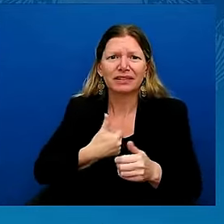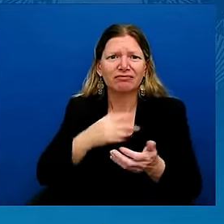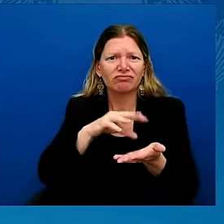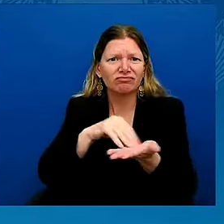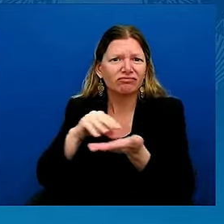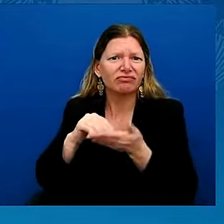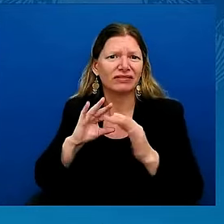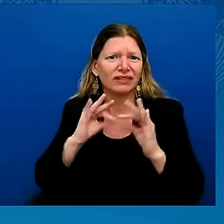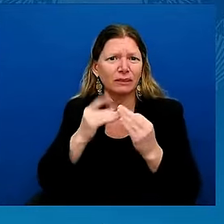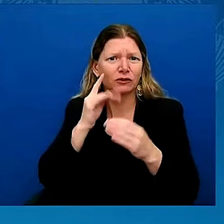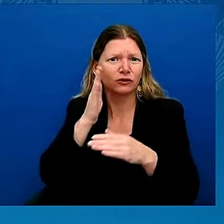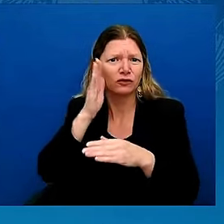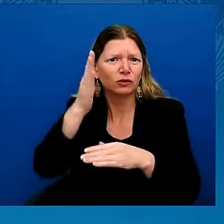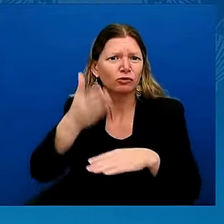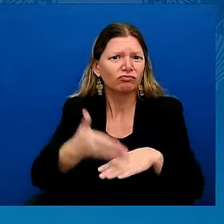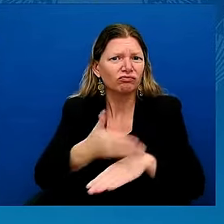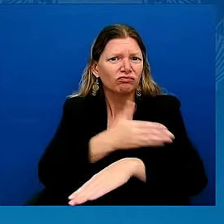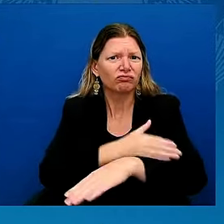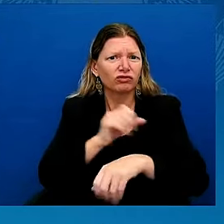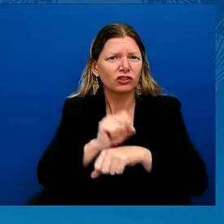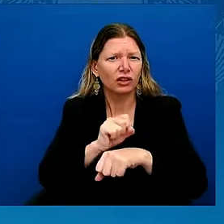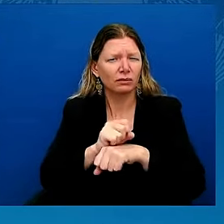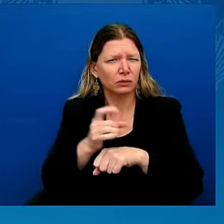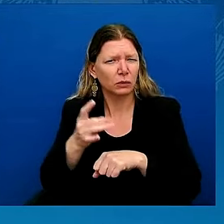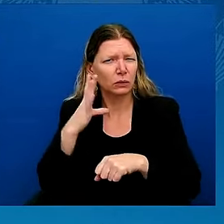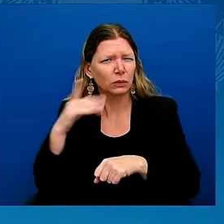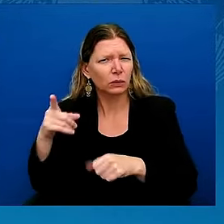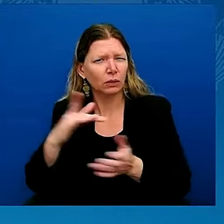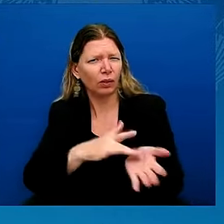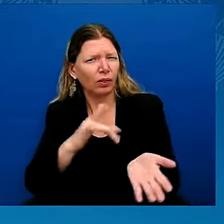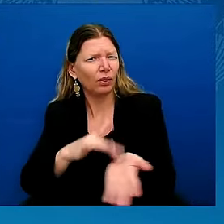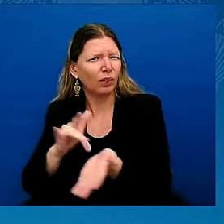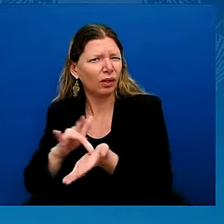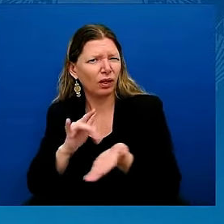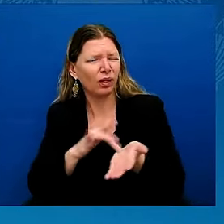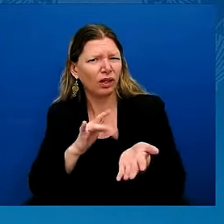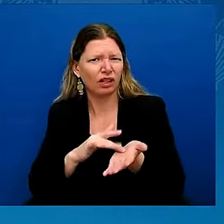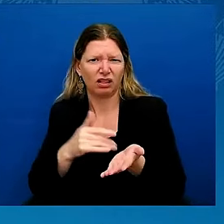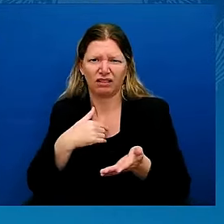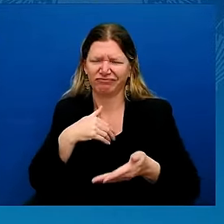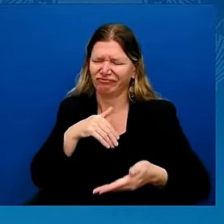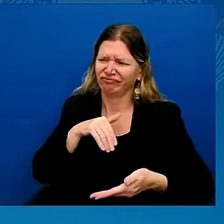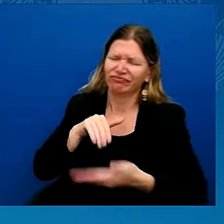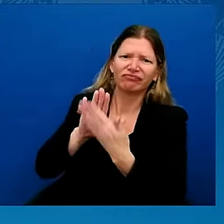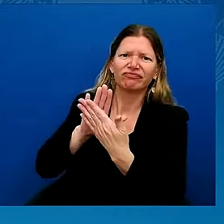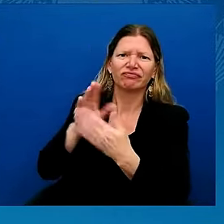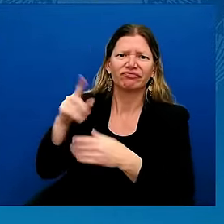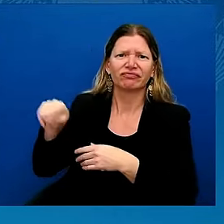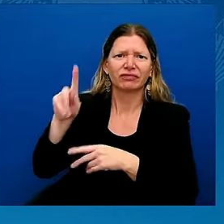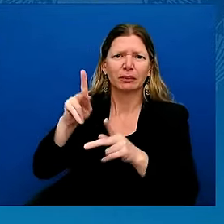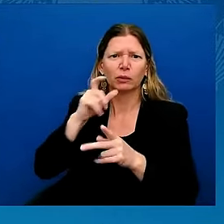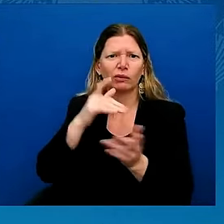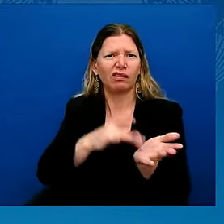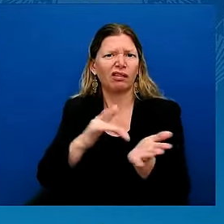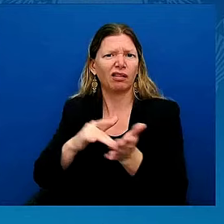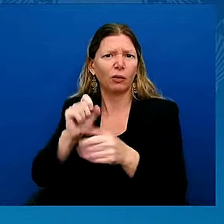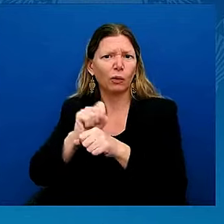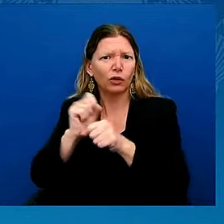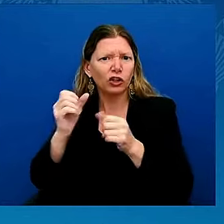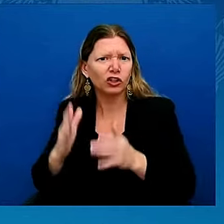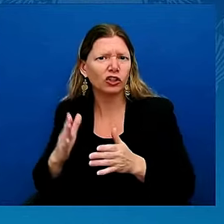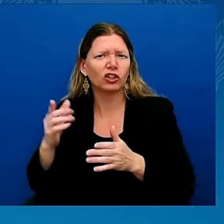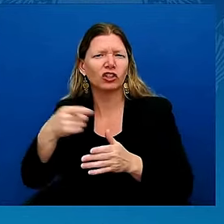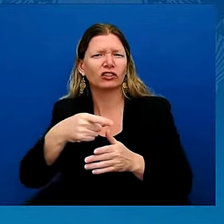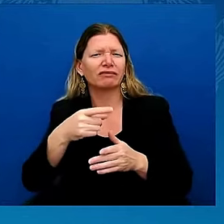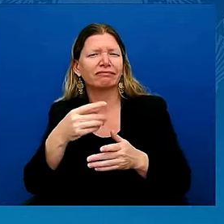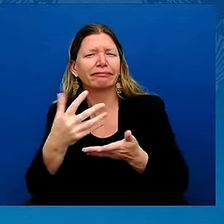workers who are being cheated out of the wages they were due, and for seniors who have faced elder abuse. And I say all that